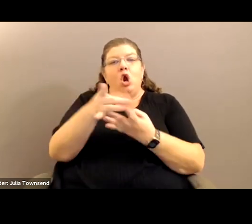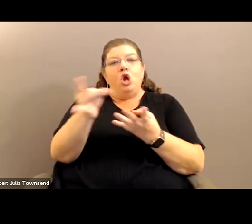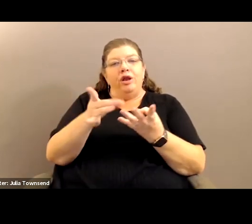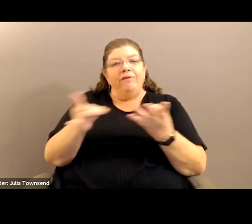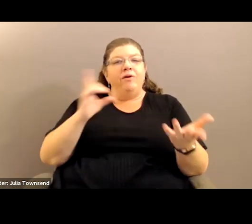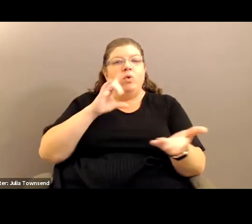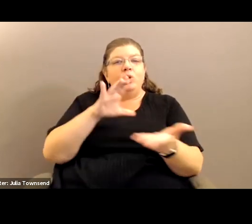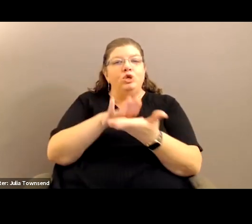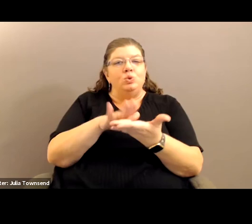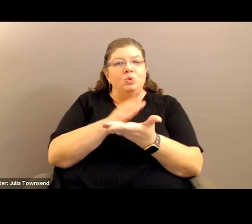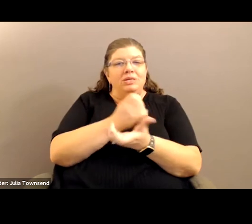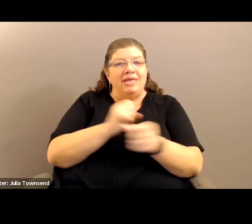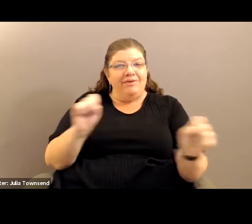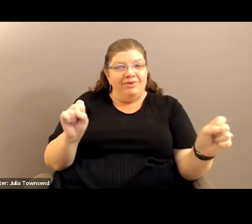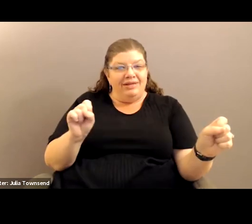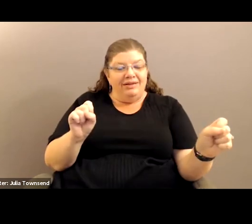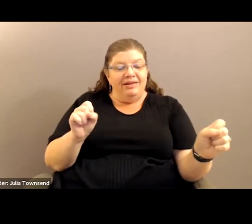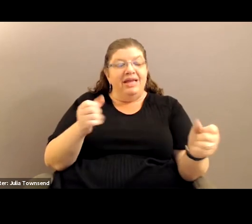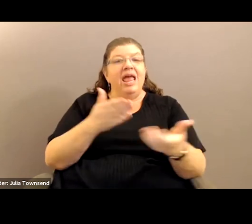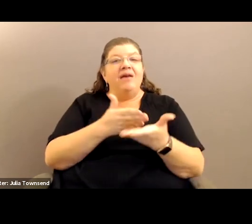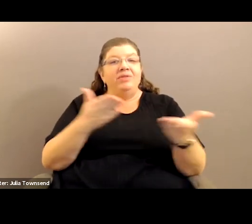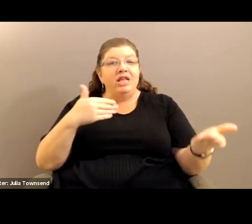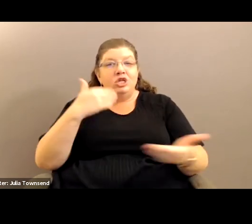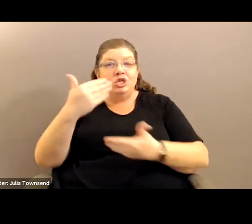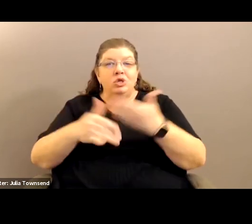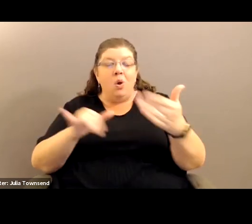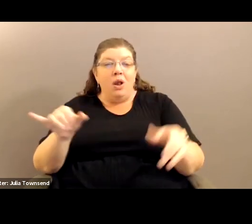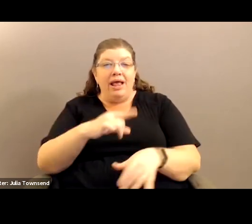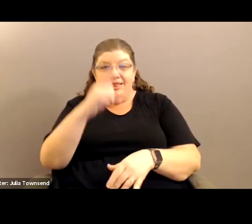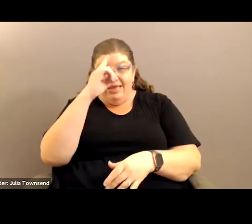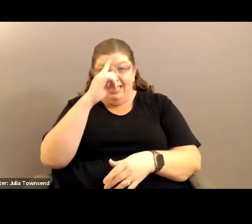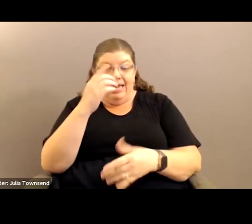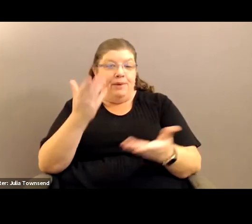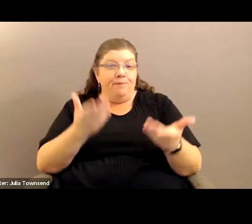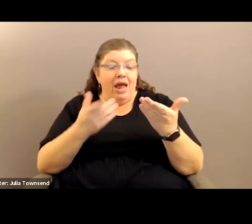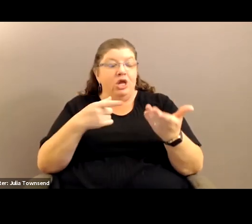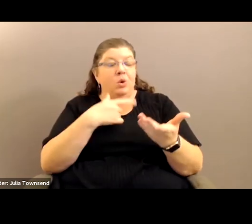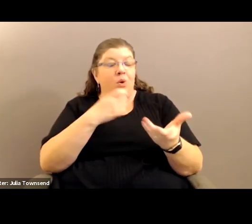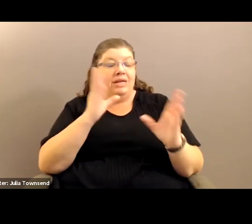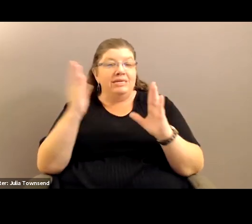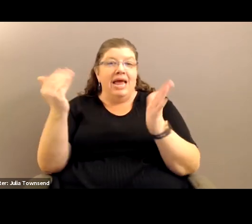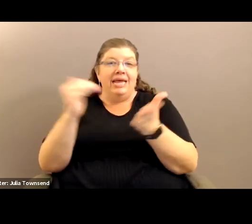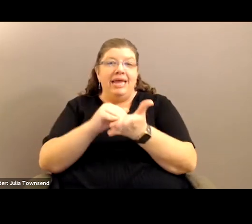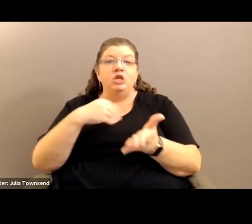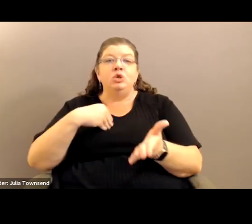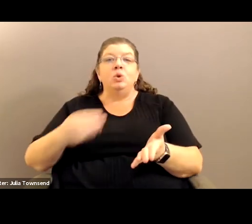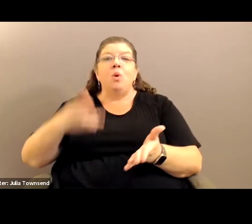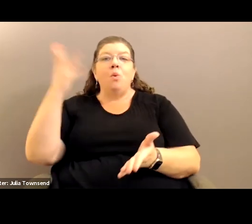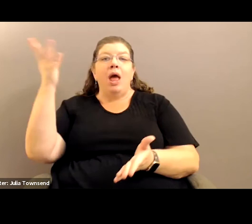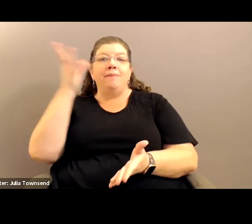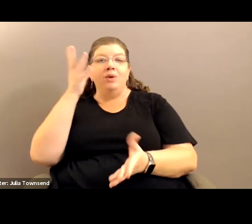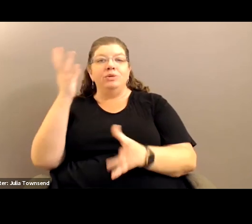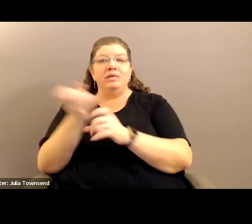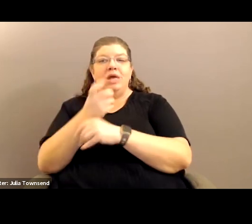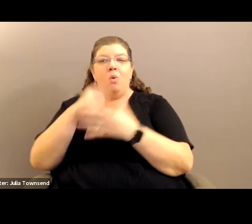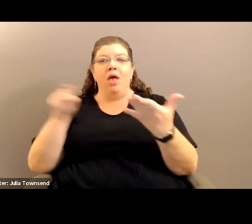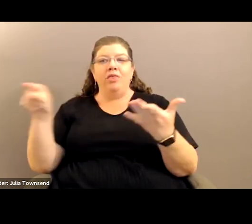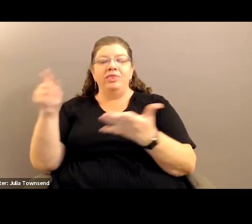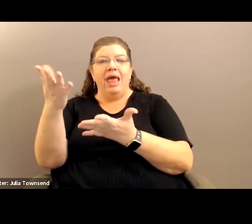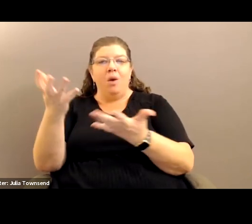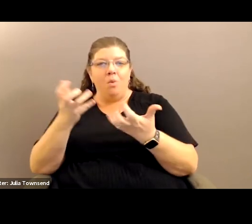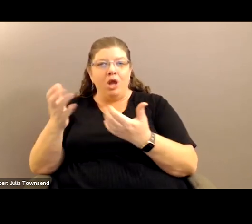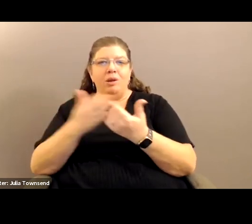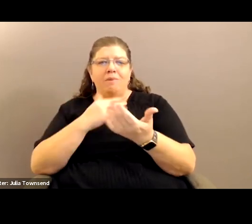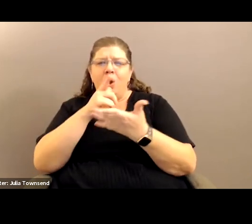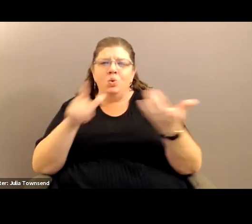safety and if things go like i think it might you all will once again listen to the white parents who always seem to get what they want no matter who gets